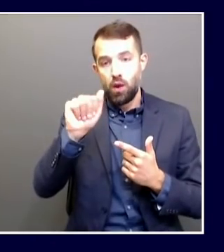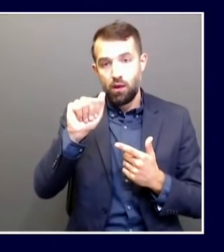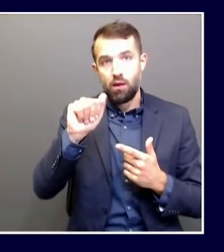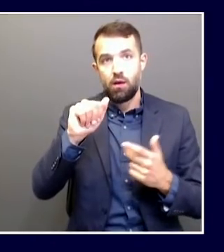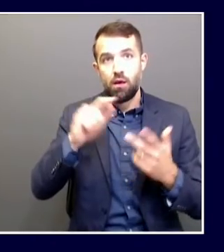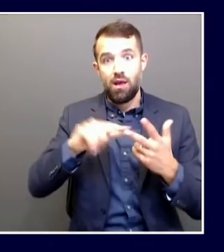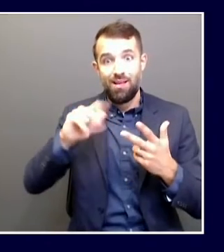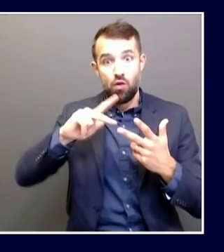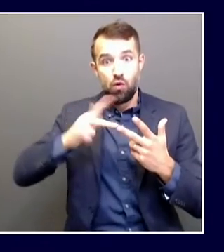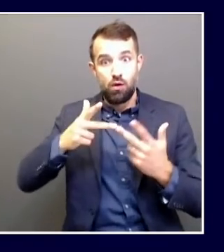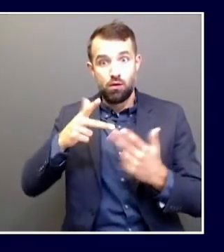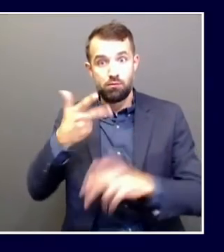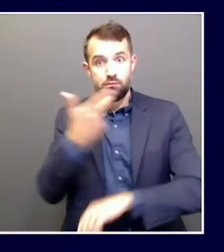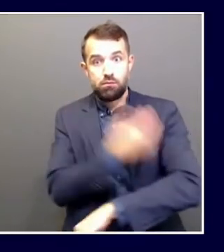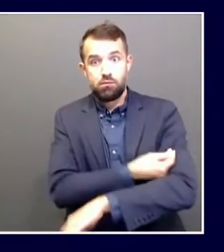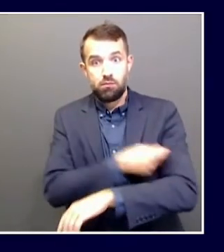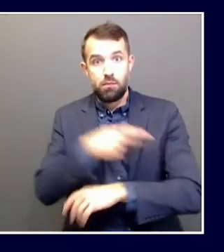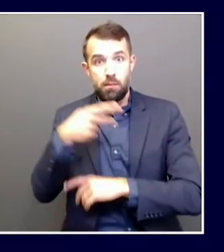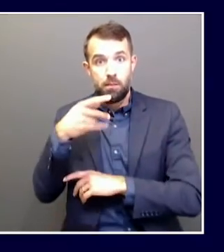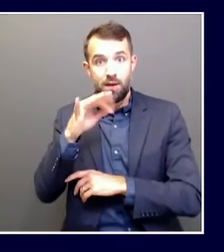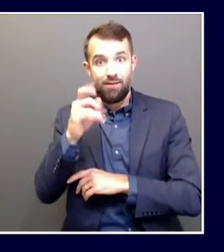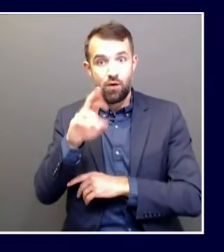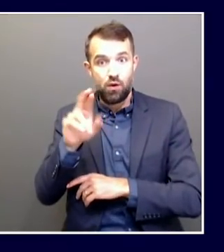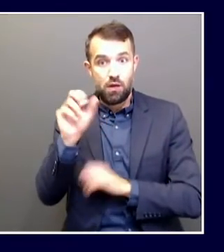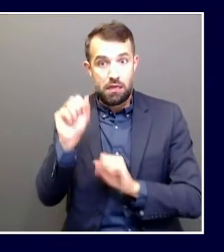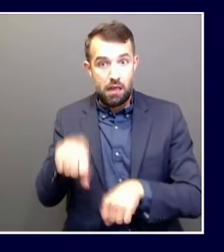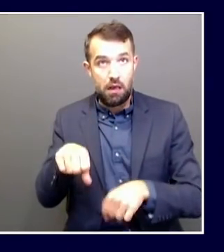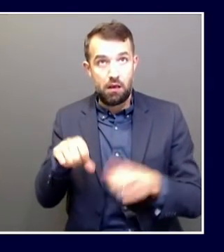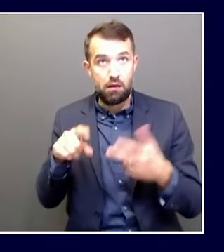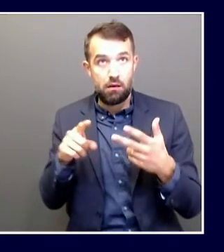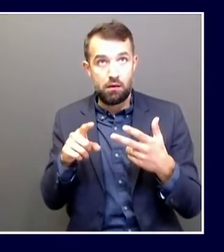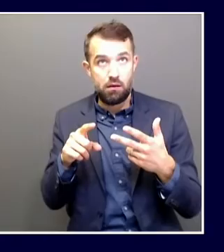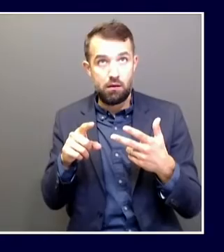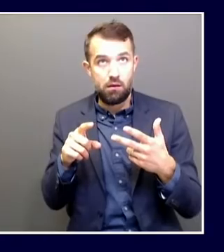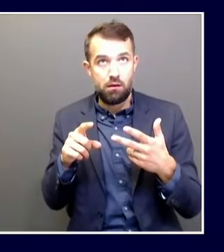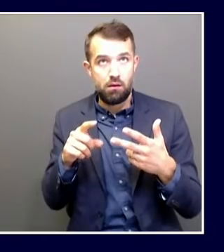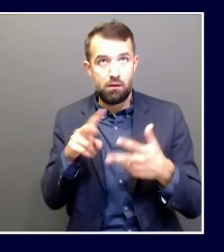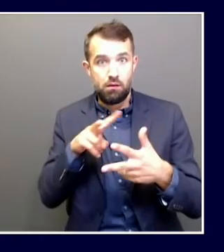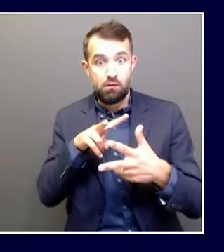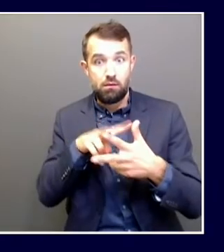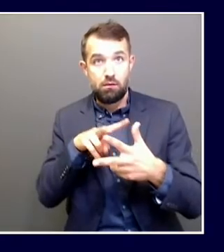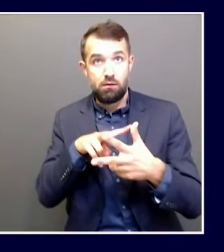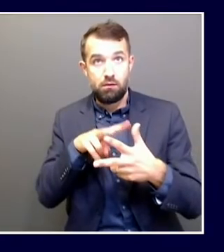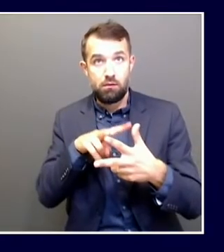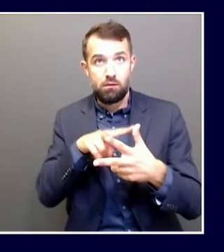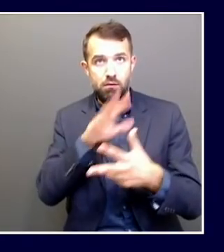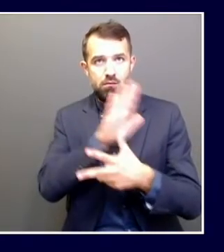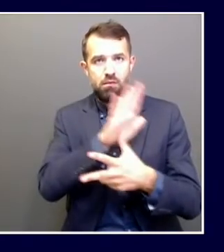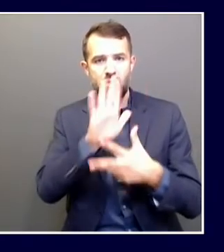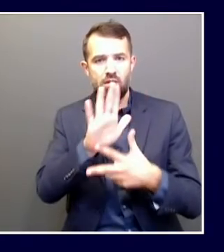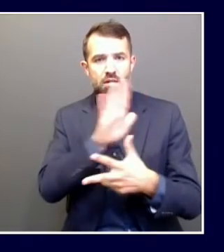you're hearing about approvals for the other two? Yep. Brian,